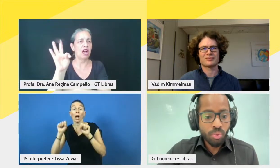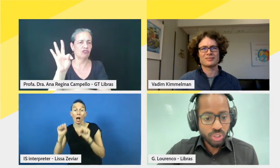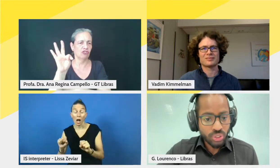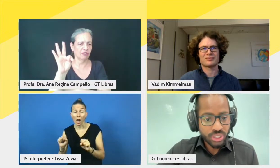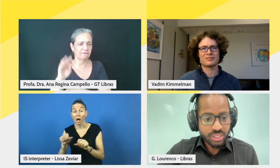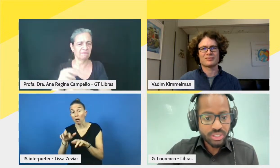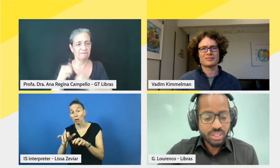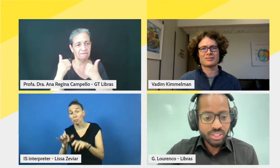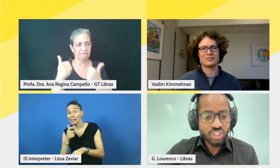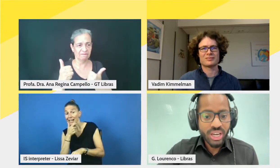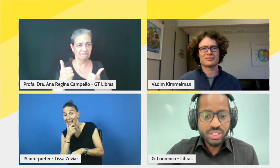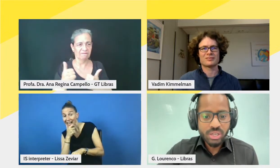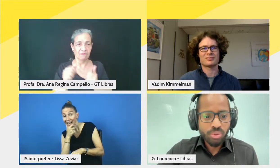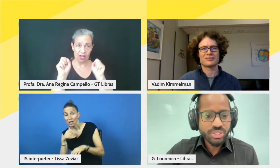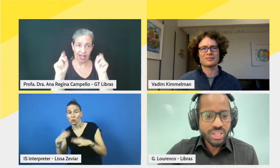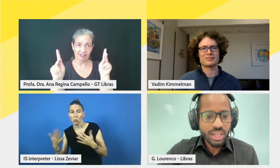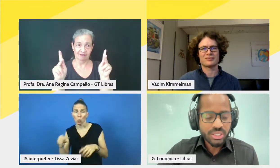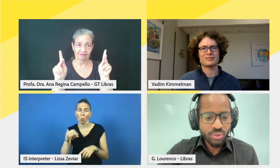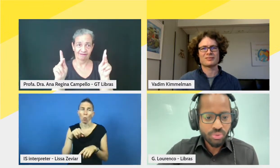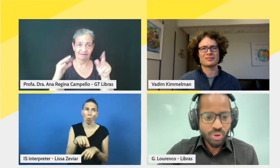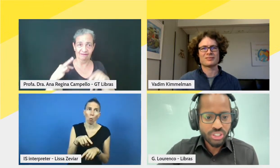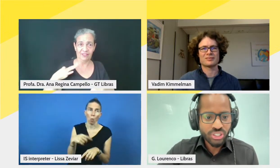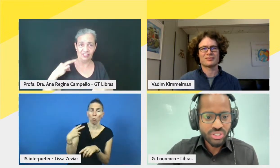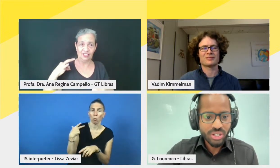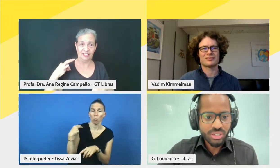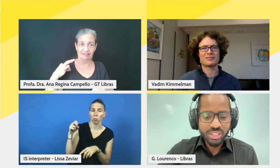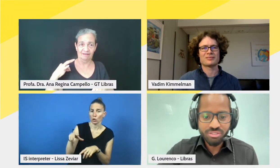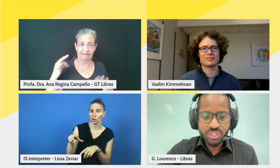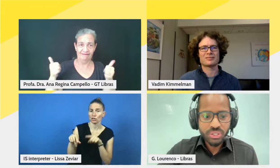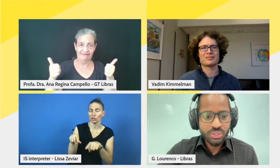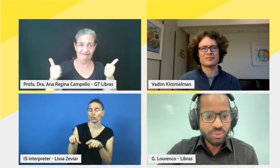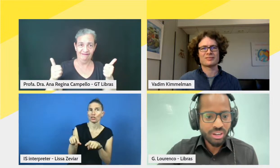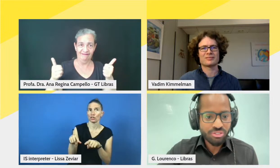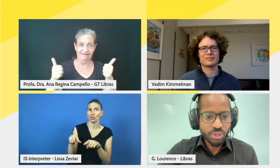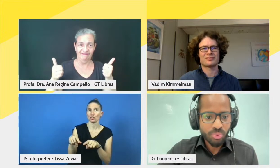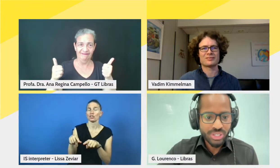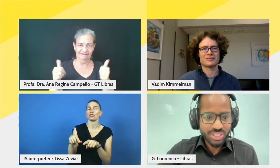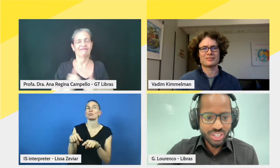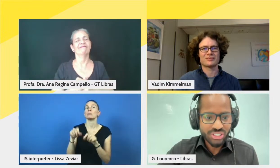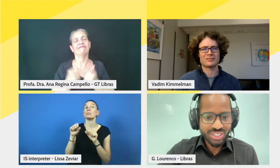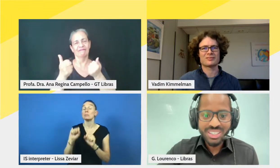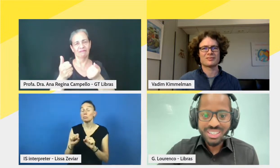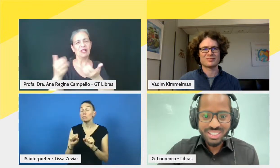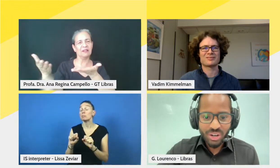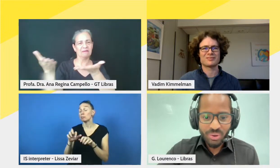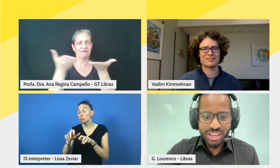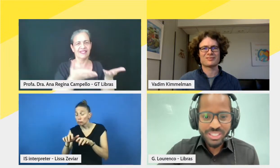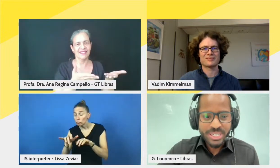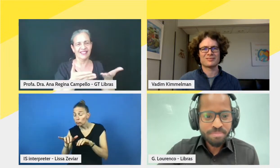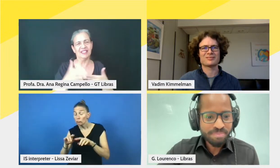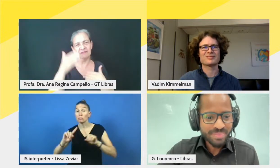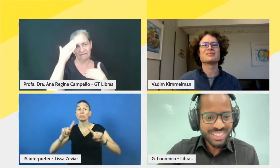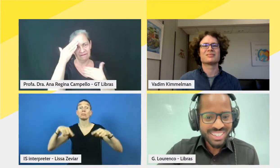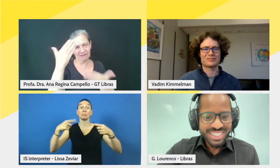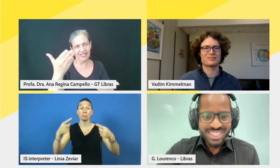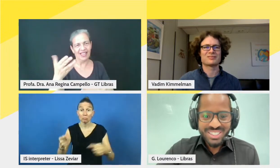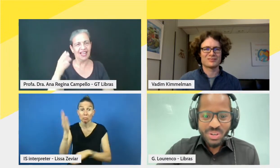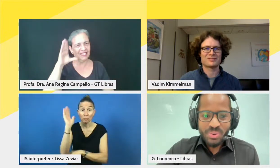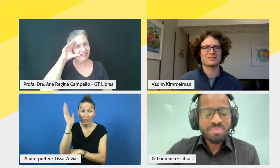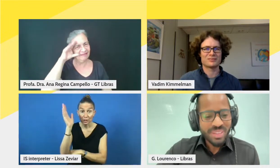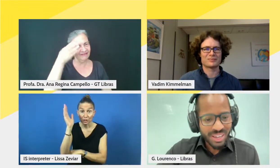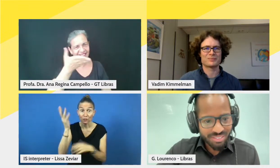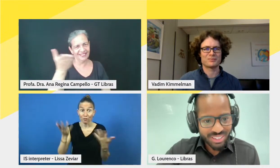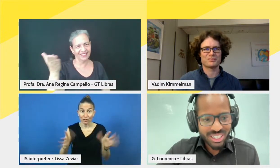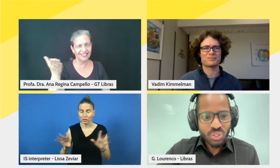in Portuguese in the chat, and we will select those questions and give it to you after your presentation. Is that okay, Vadim?